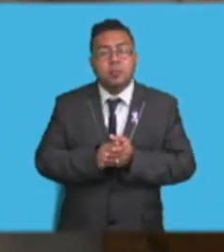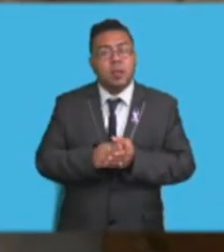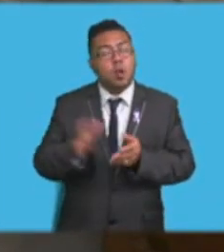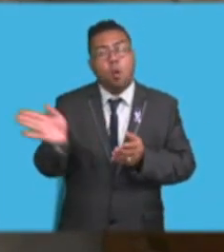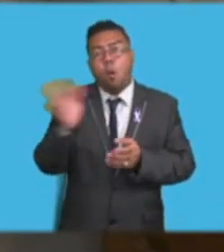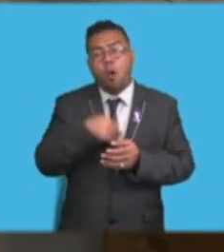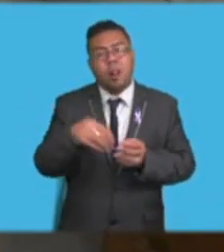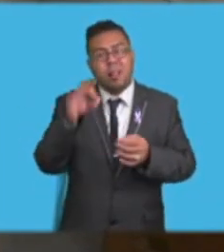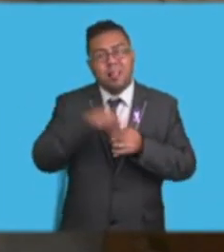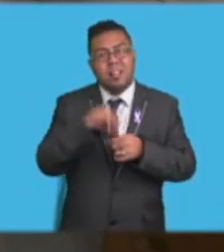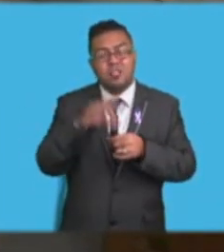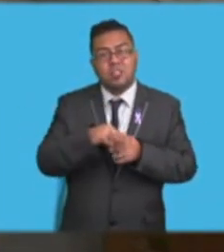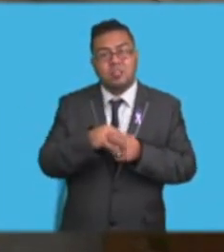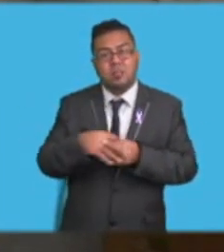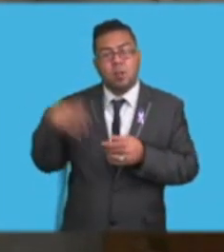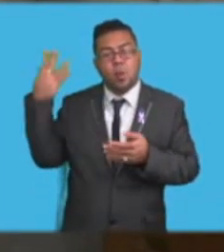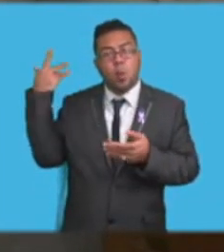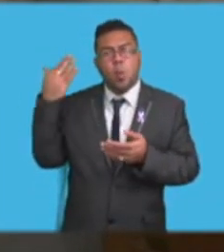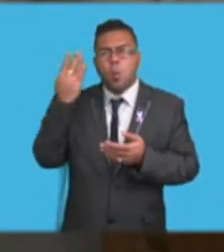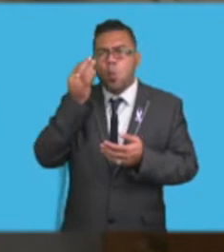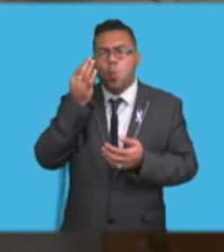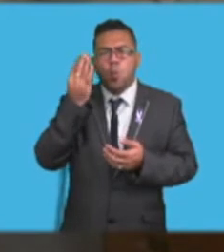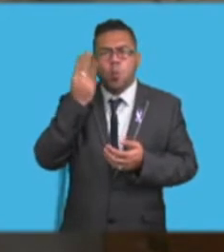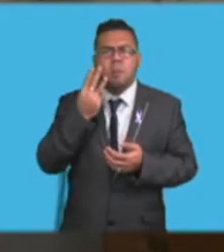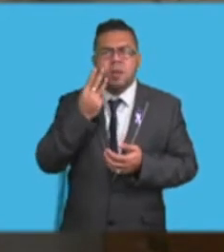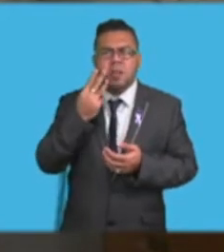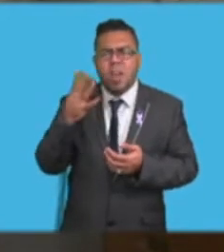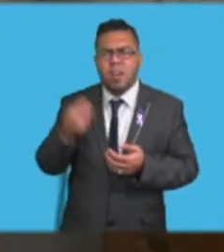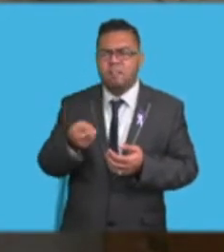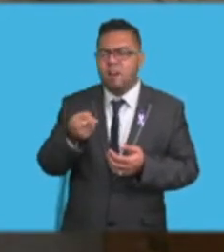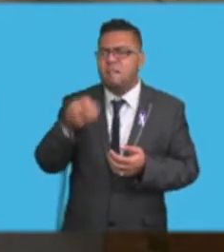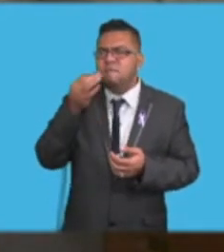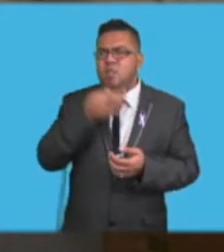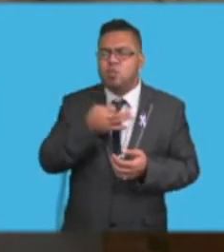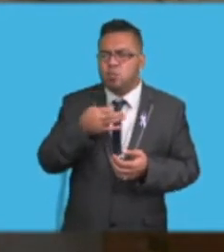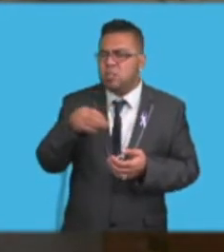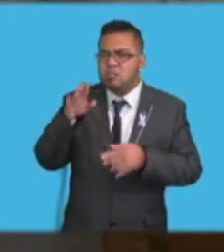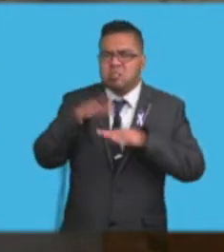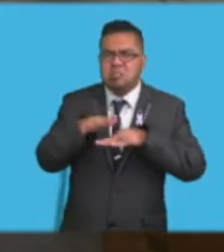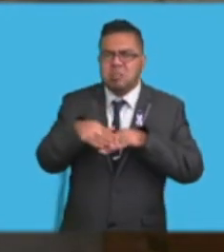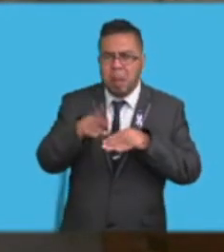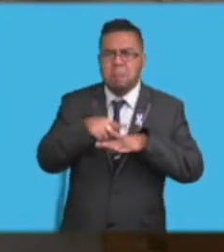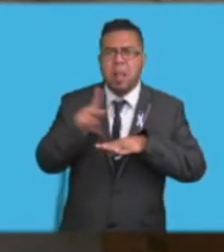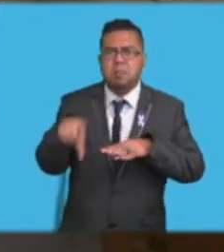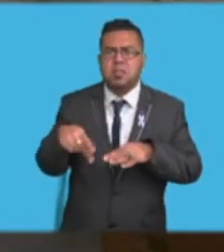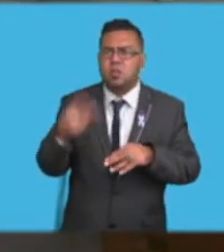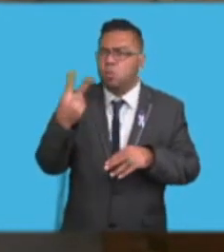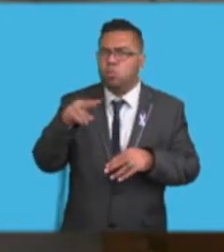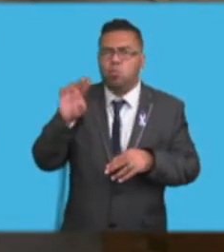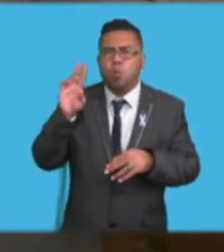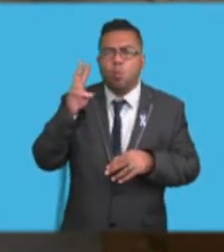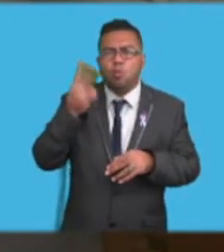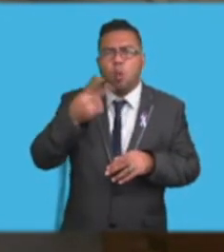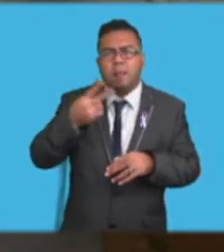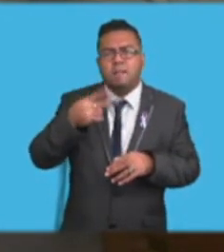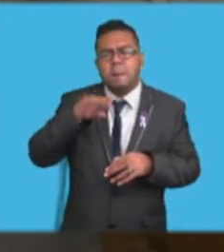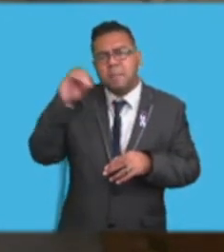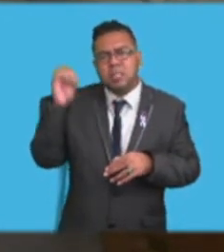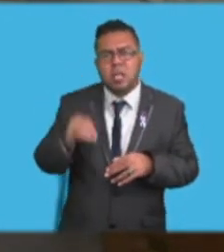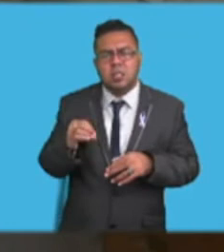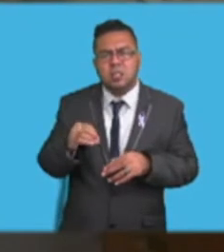since independence, women secured fewer than 12% of seats in parliament. Apart from the impact of cultural